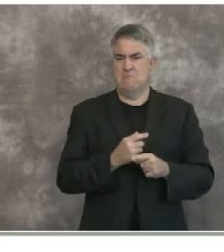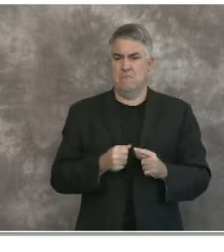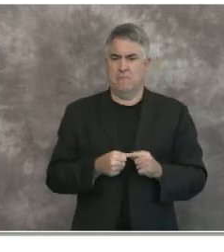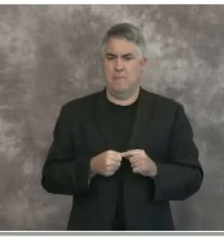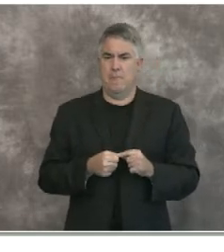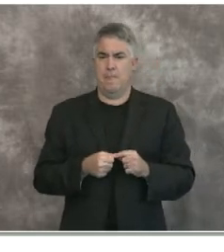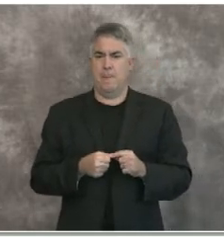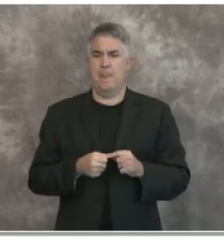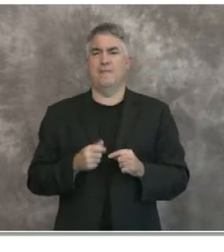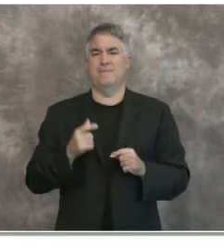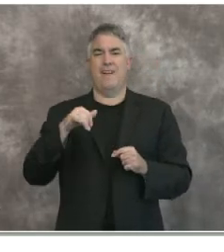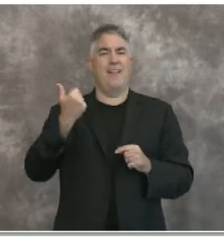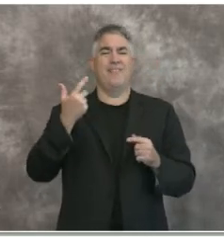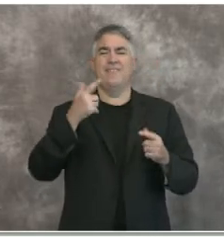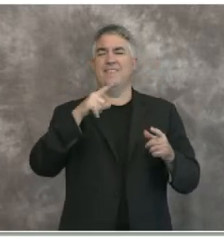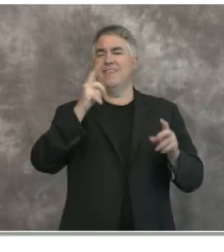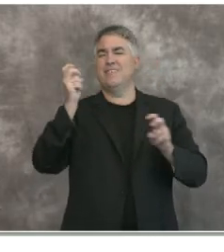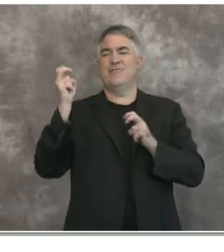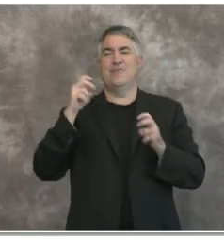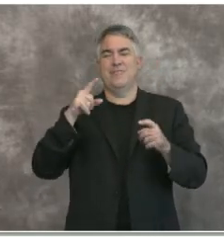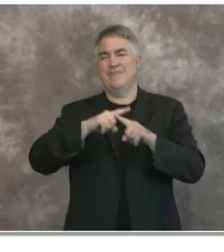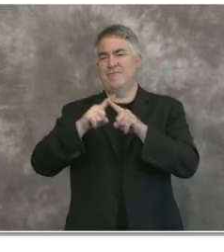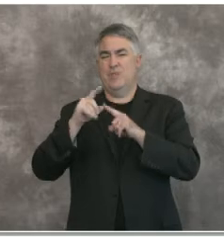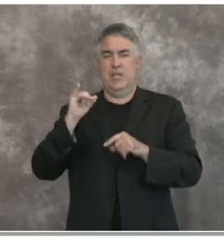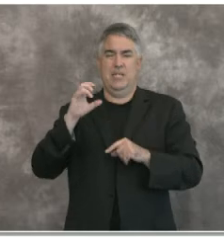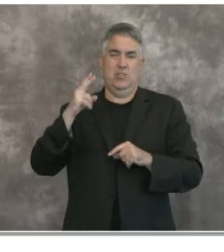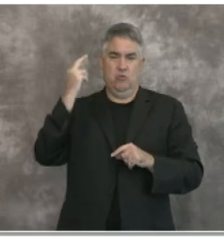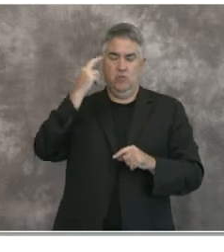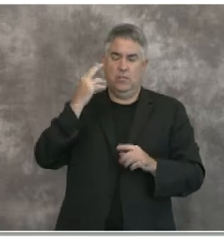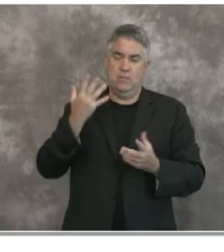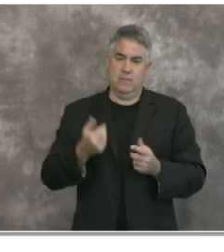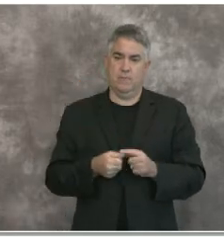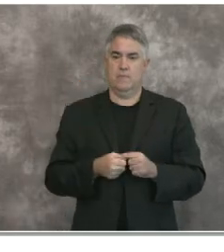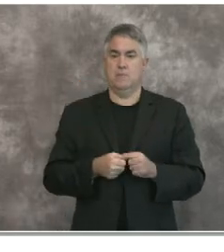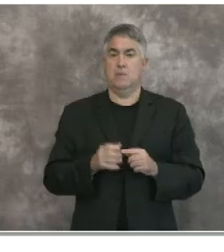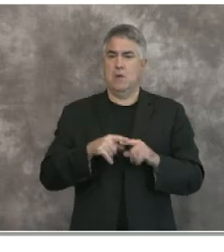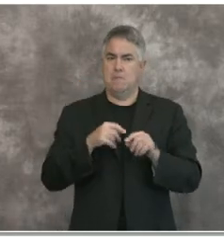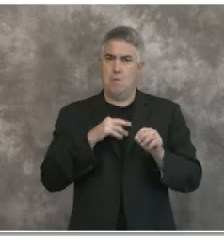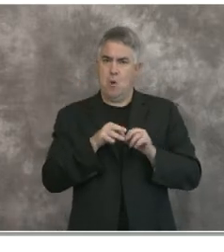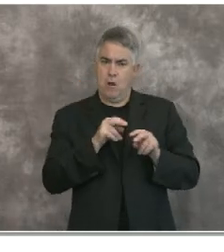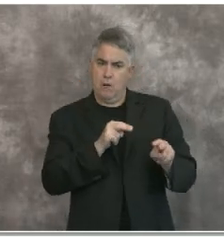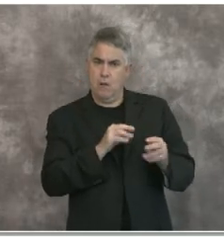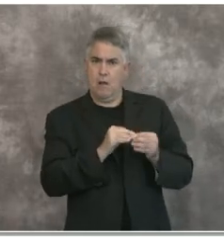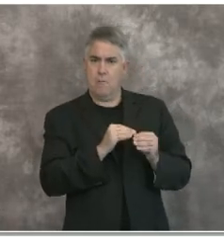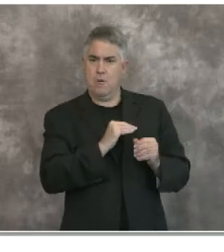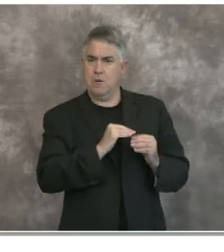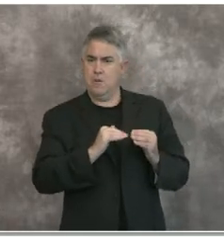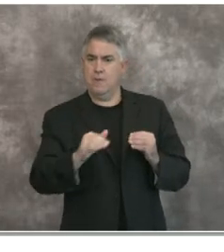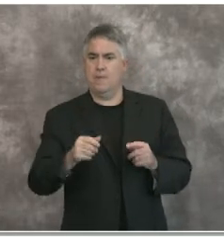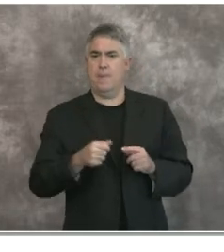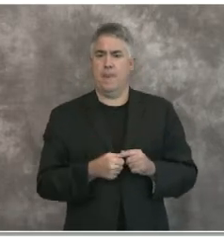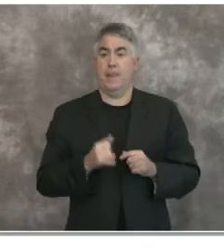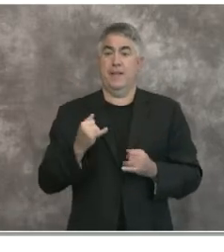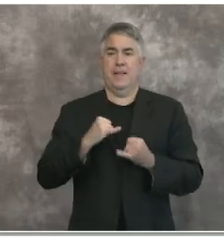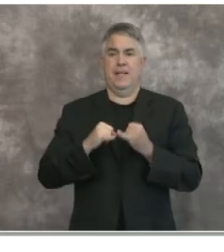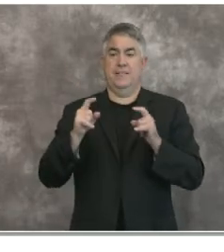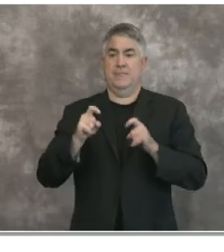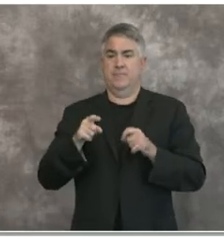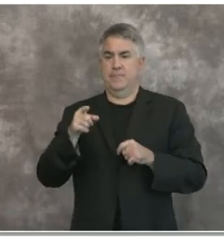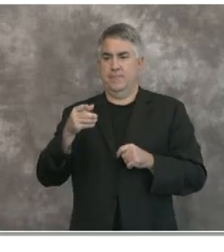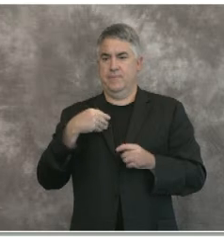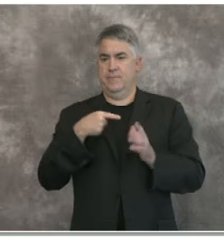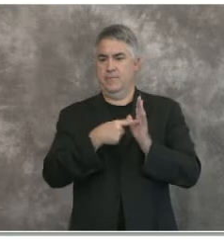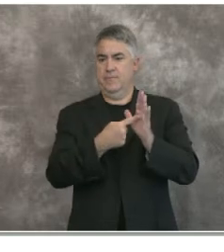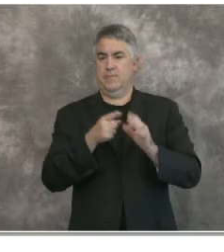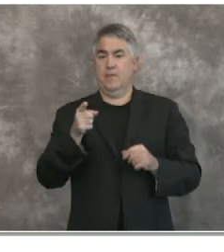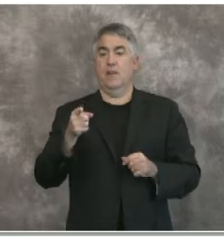percentage being occupied. Certainly something we will keep an eye on. And then my final chart for today is just the total hospitalization. At the bottom